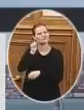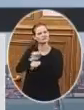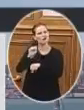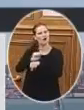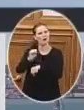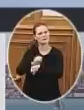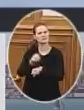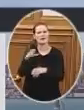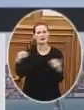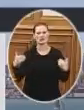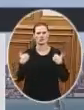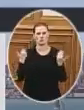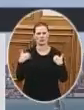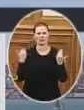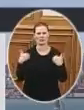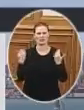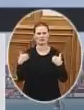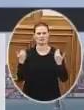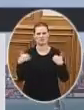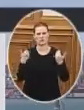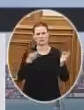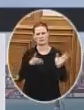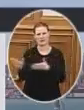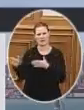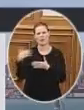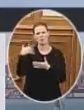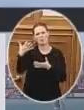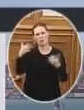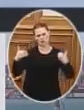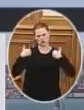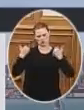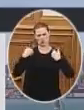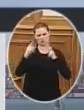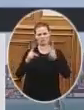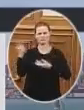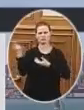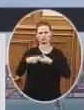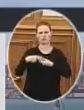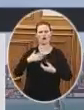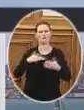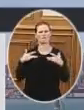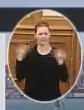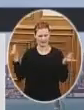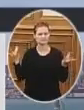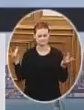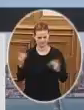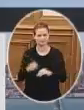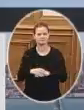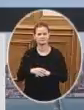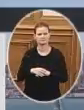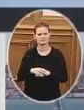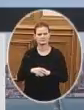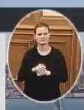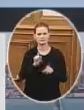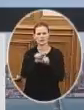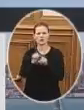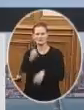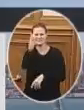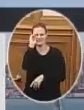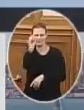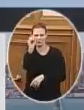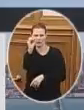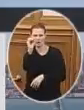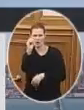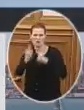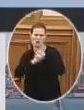an opportunity for the youth of San Francisco to be engaged in the America's Cup events. And then also a Zero Waste Plan. These are